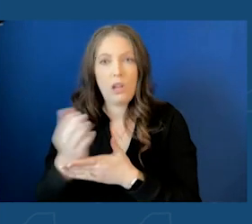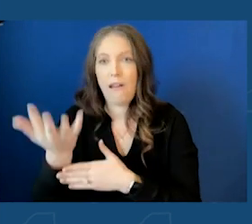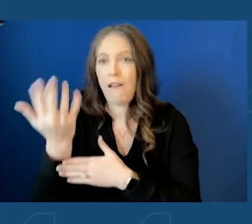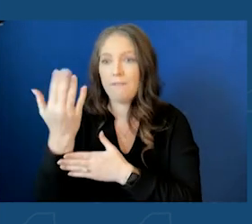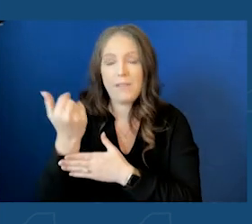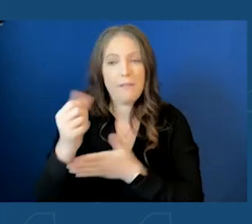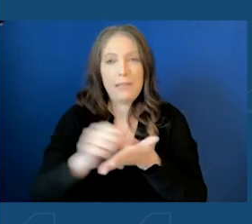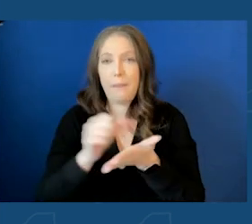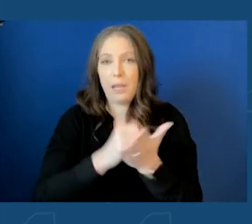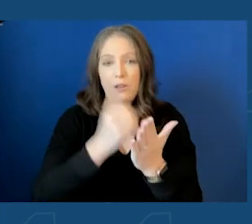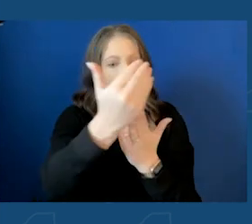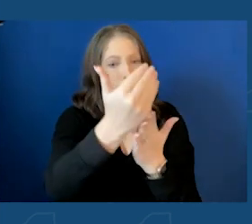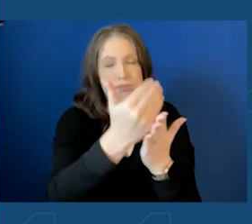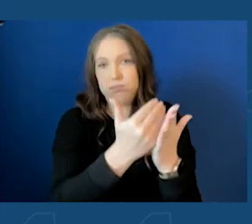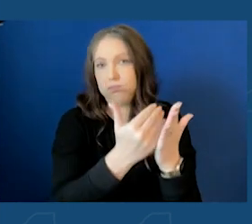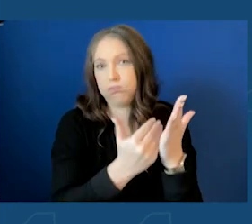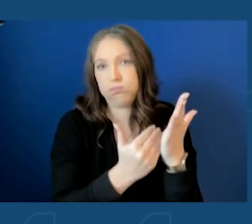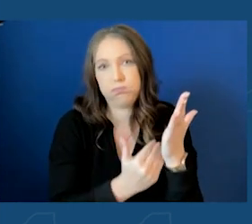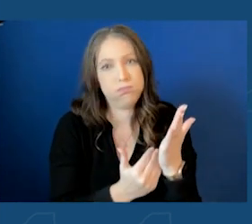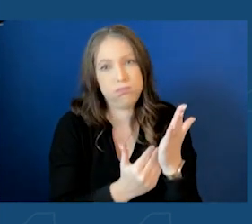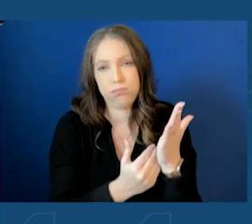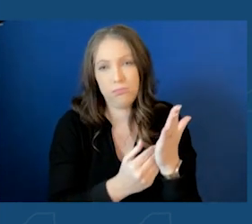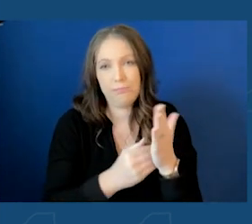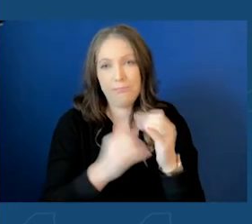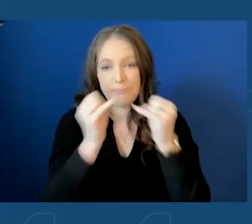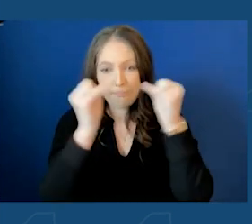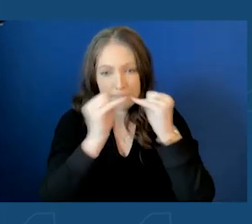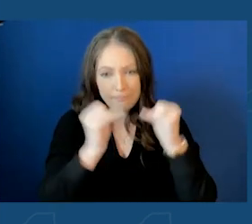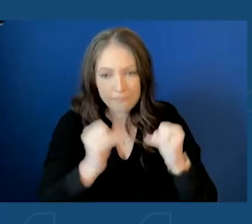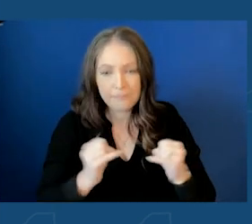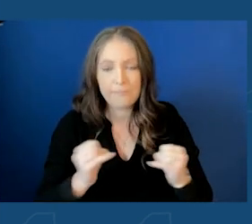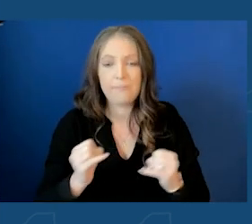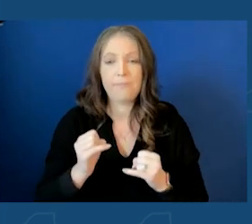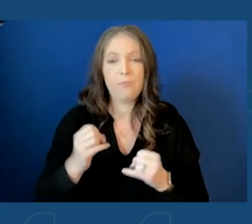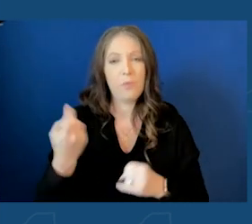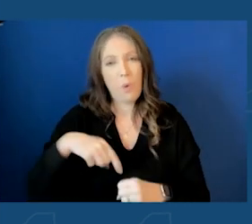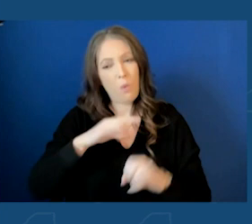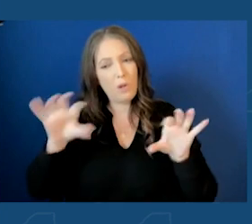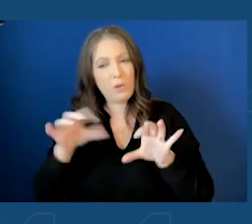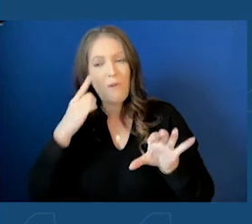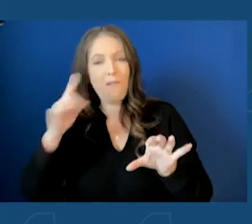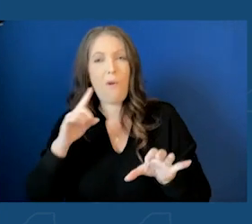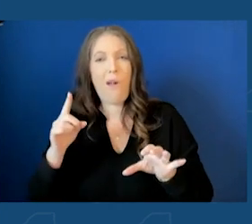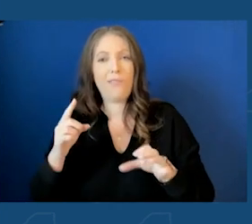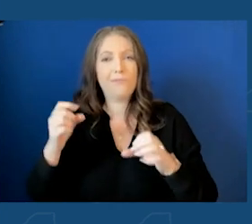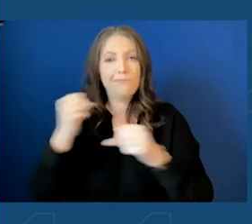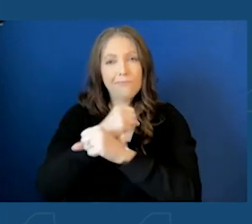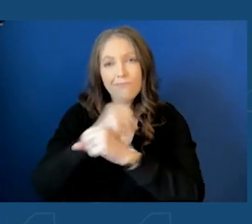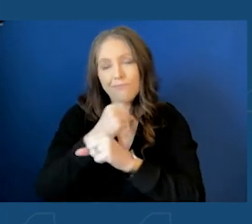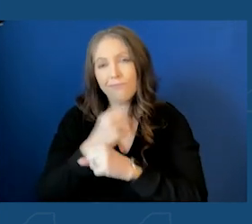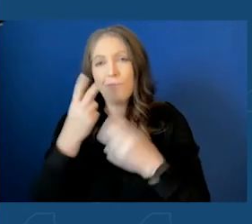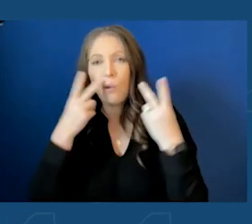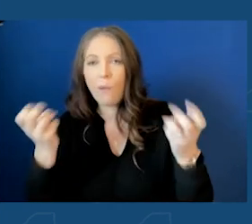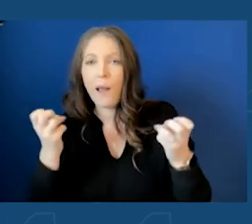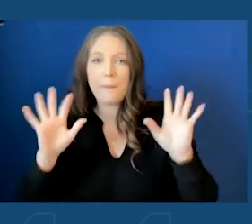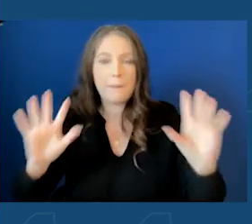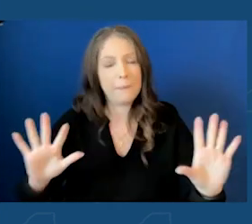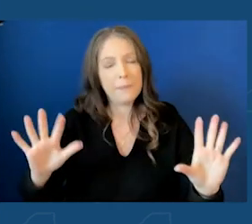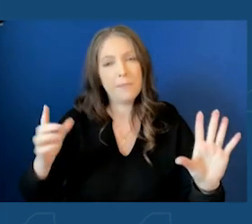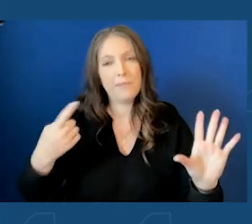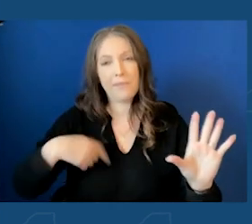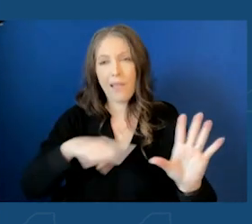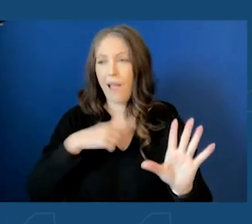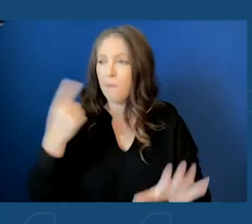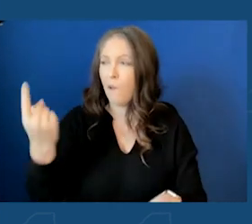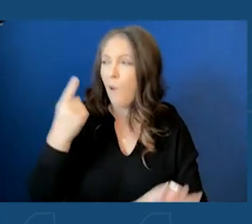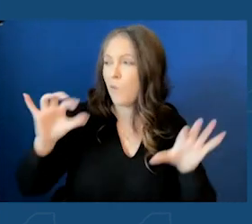single print data on what we've done to fight crime. It's what I've always done. It is not a campaign issue that we woke up to. It